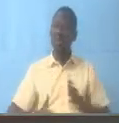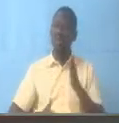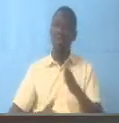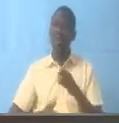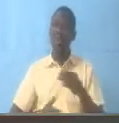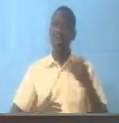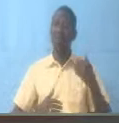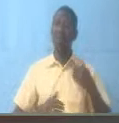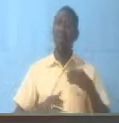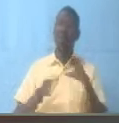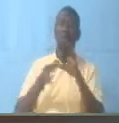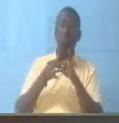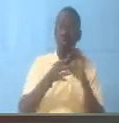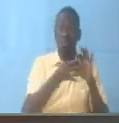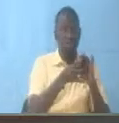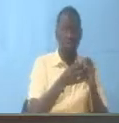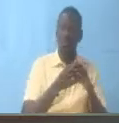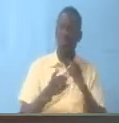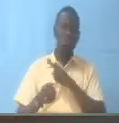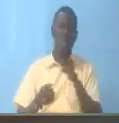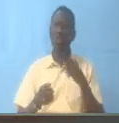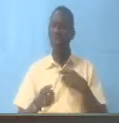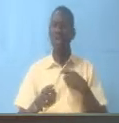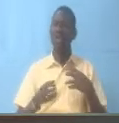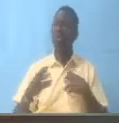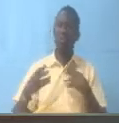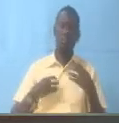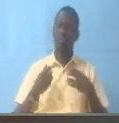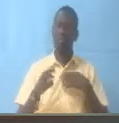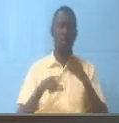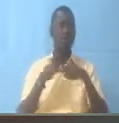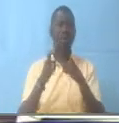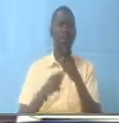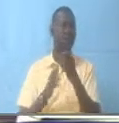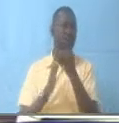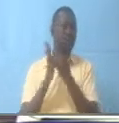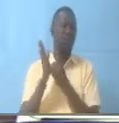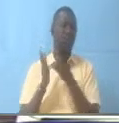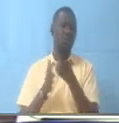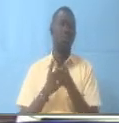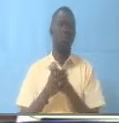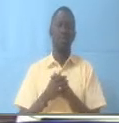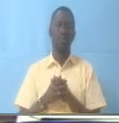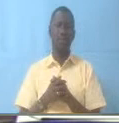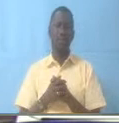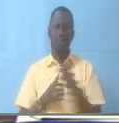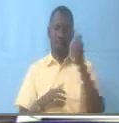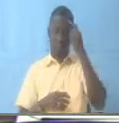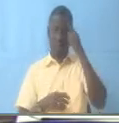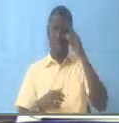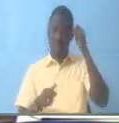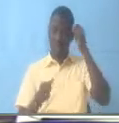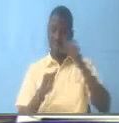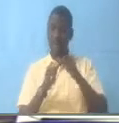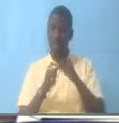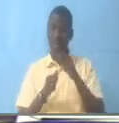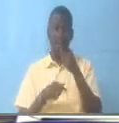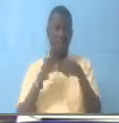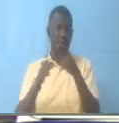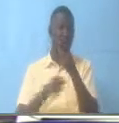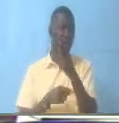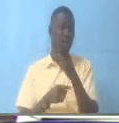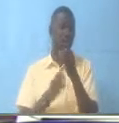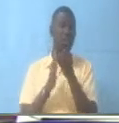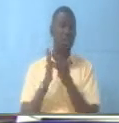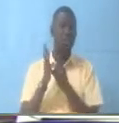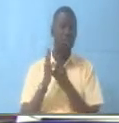mu ngi bàyyee woon ci ñi nga xam ne ñoo taxaw pour xeexal doomu aadama ngaañoon nañ ko bu baax. I'm sure you must have remembered that. te xëj na